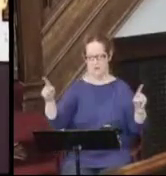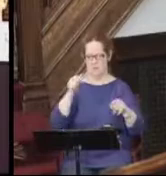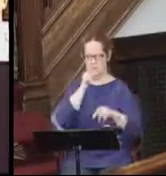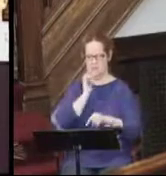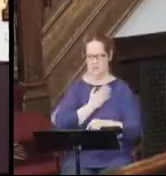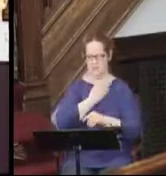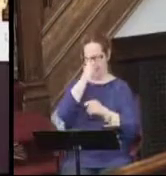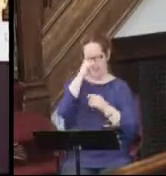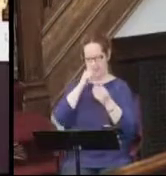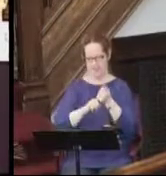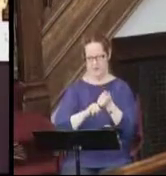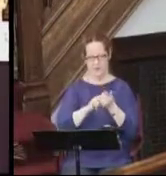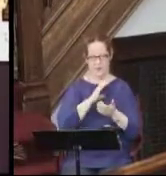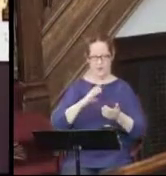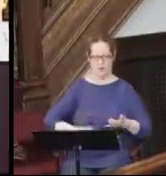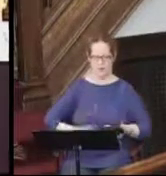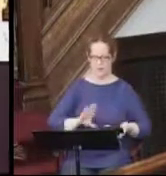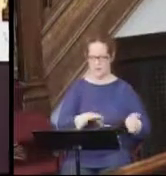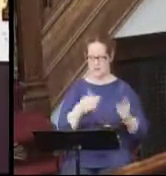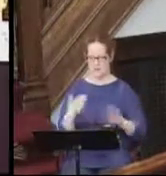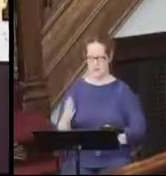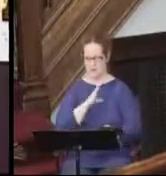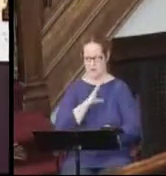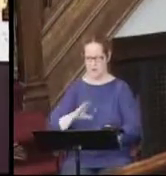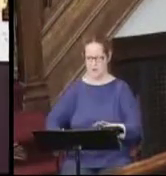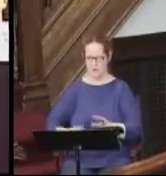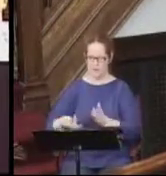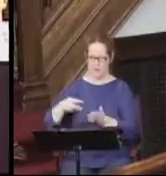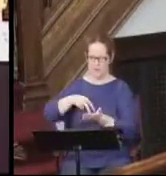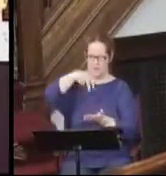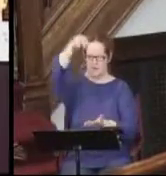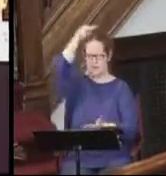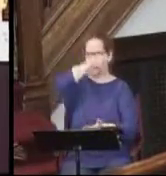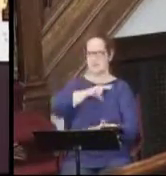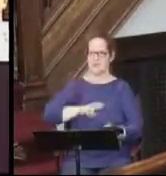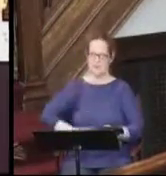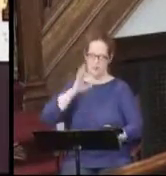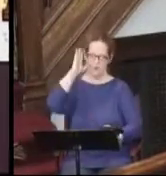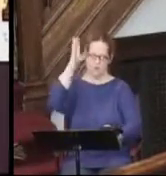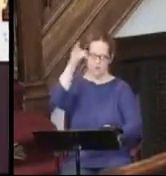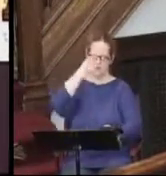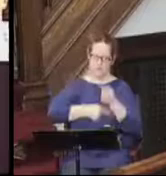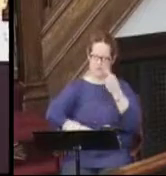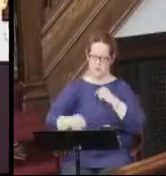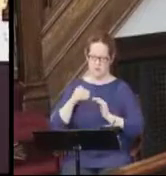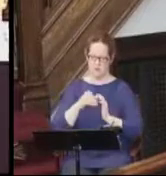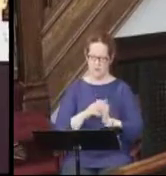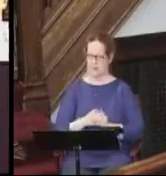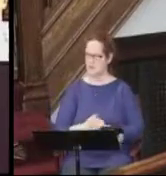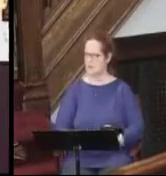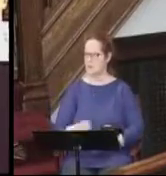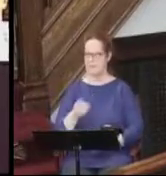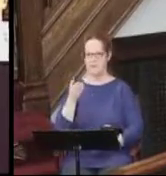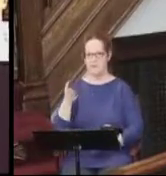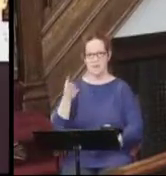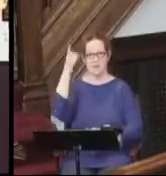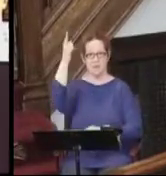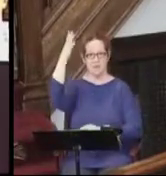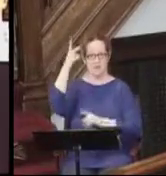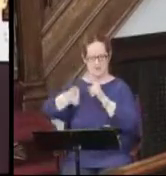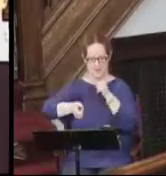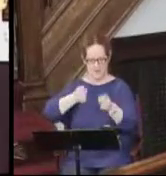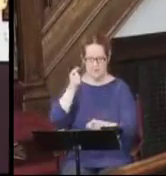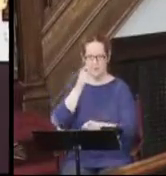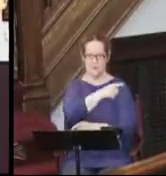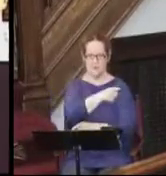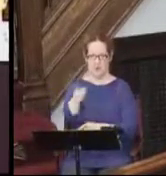Proclaim the mystery of our faith. Christ has died. Christ is risen. Christ will come again. These are the gifts of